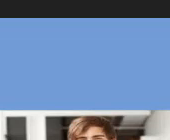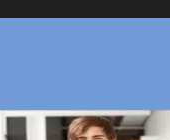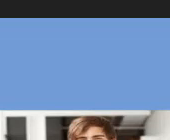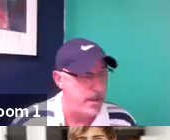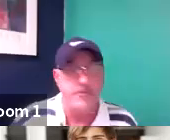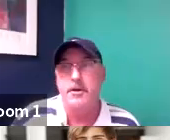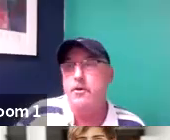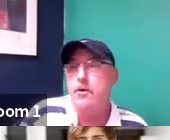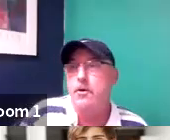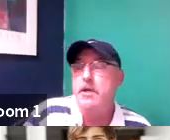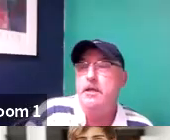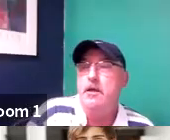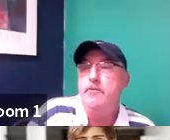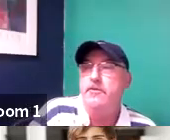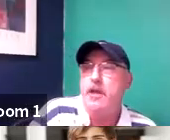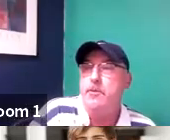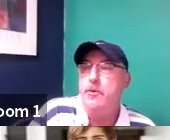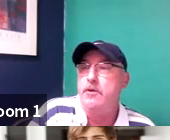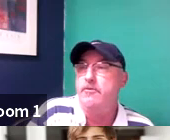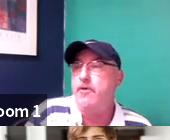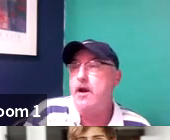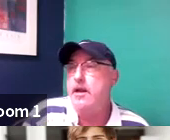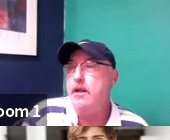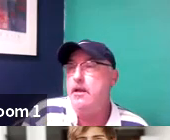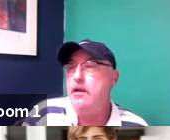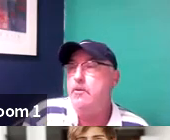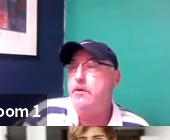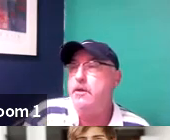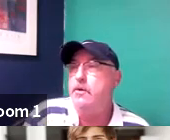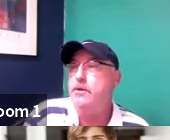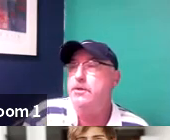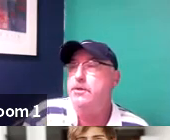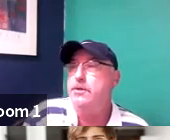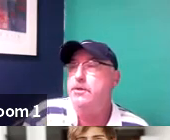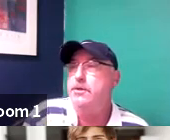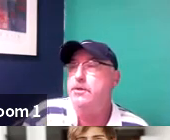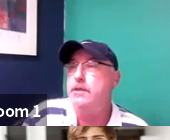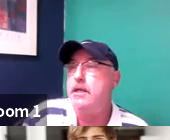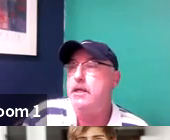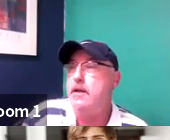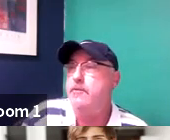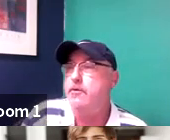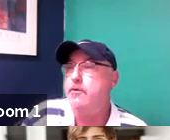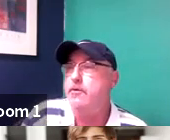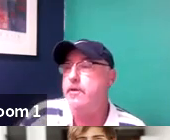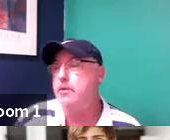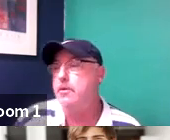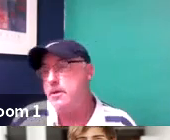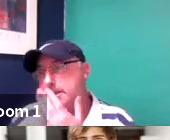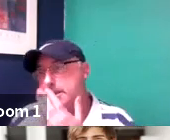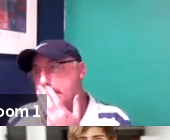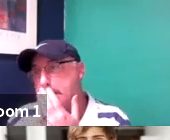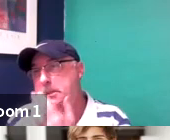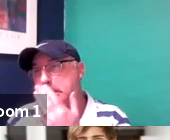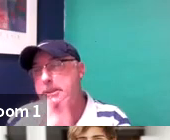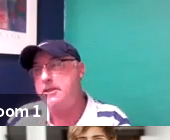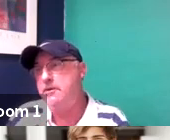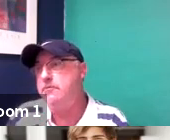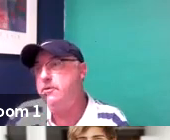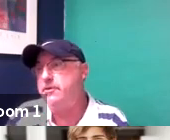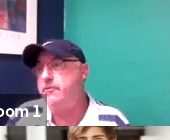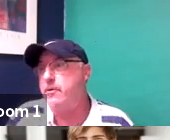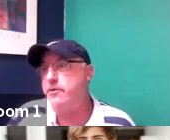So Craig, we have another meeting of this type on Friday. I would encourage you to attend then if you're available, because repetition on new stuff